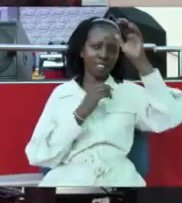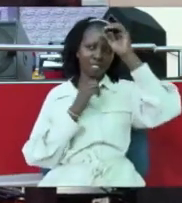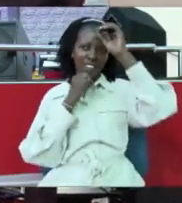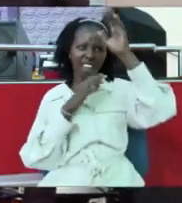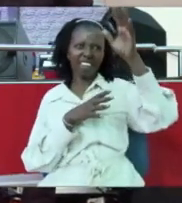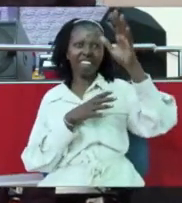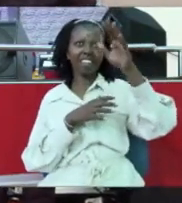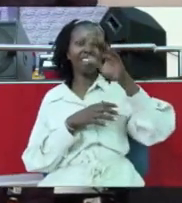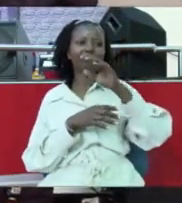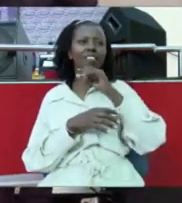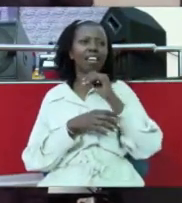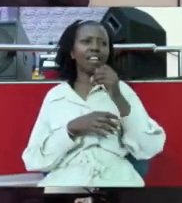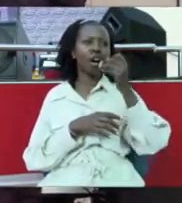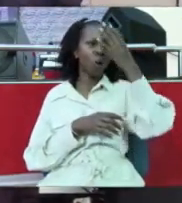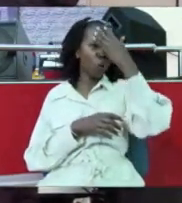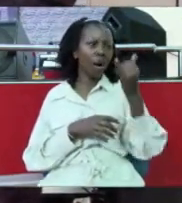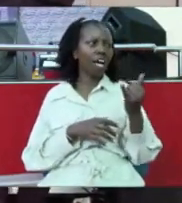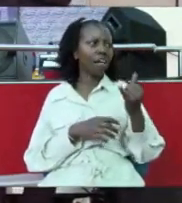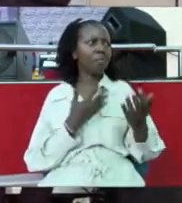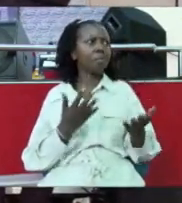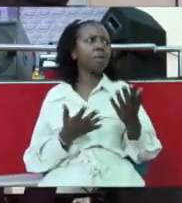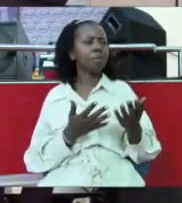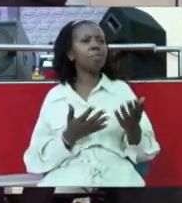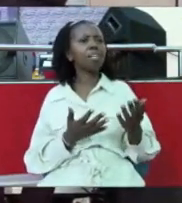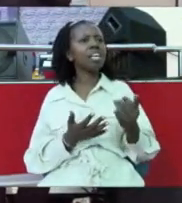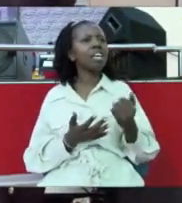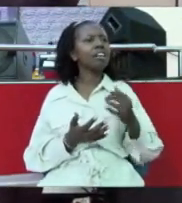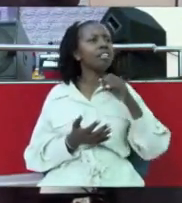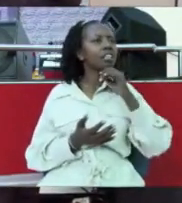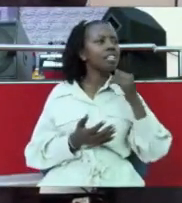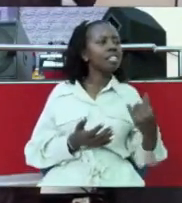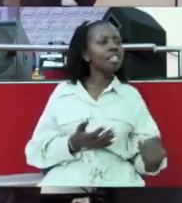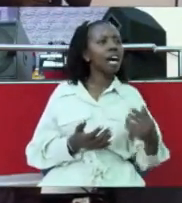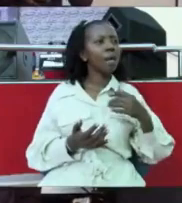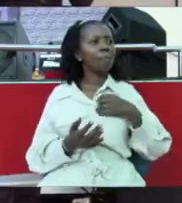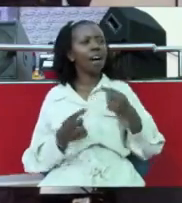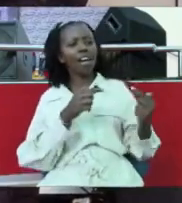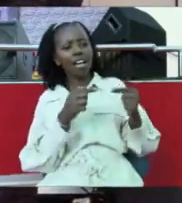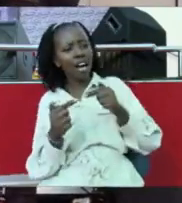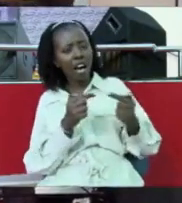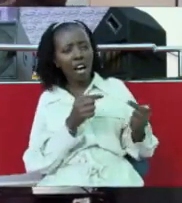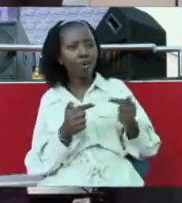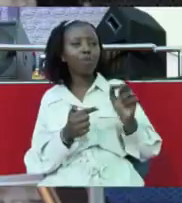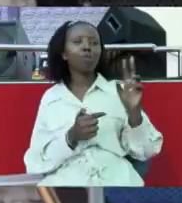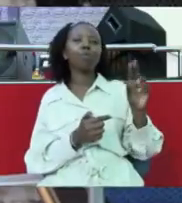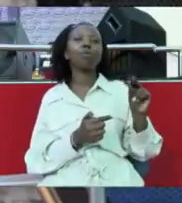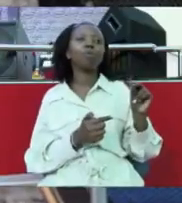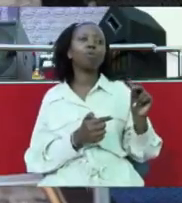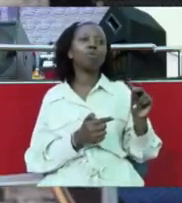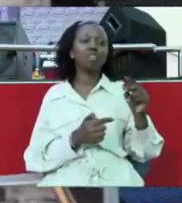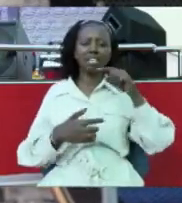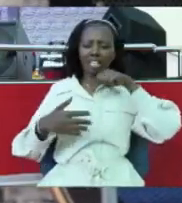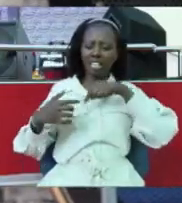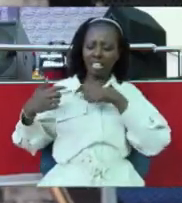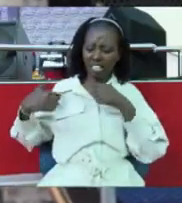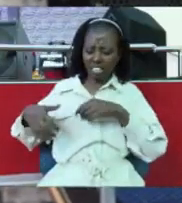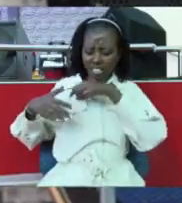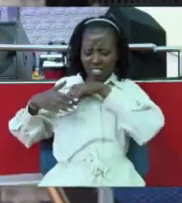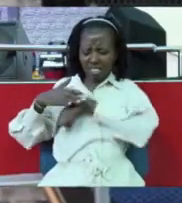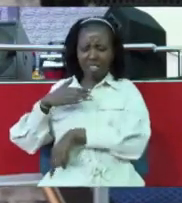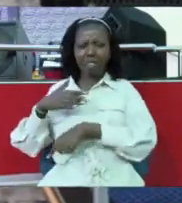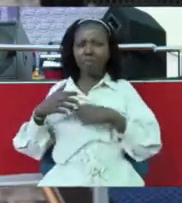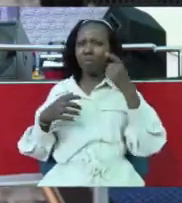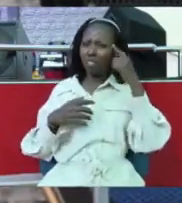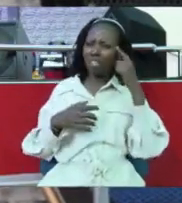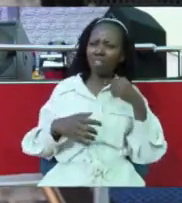Because tumekosana na Mungai kidogo. Fika, na father. Unajihisi wewe si mzazi. Kwanza kule ndani unafikiria. I even doubt